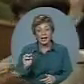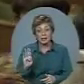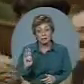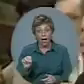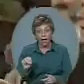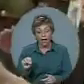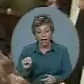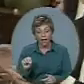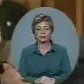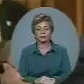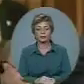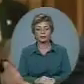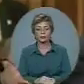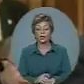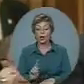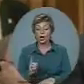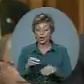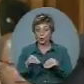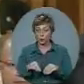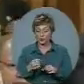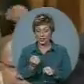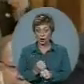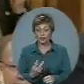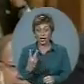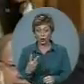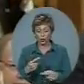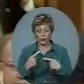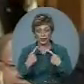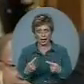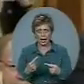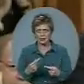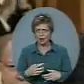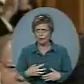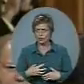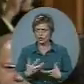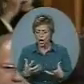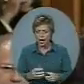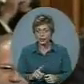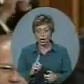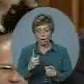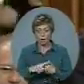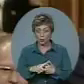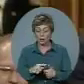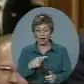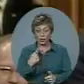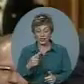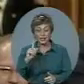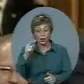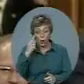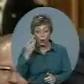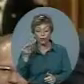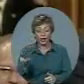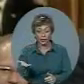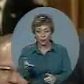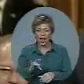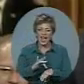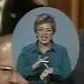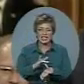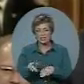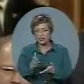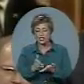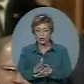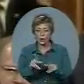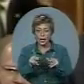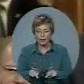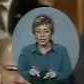soldiers. First, he said that the government doesn't care about human rights, and second, that the official opposition